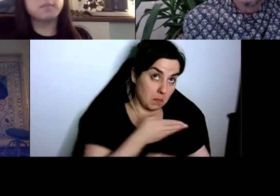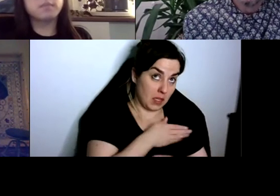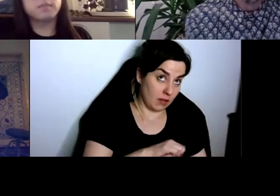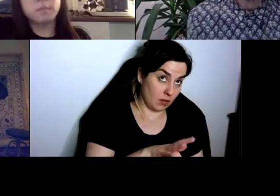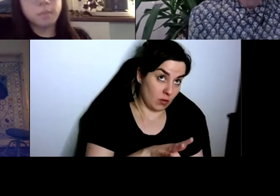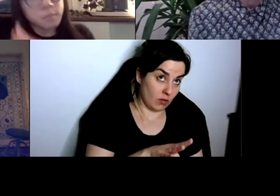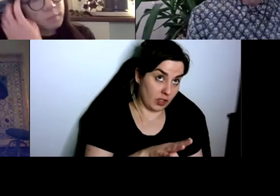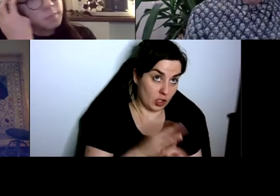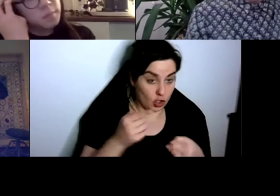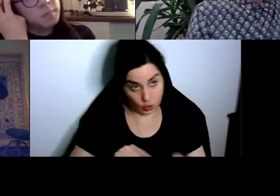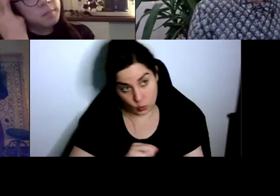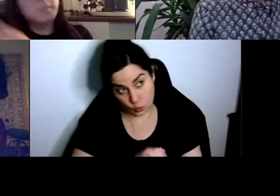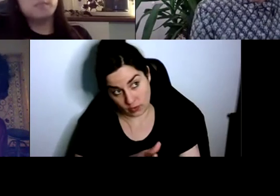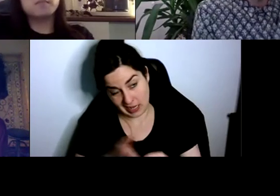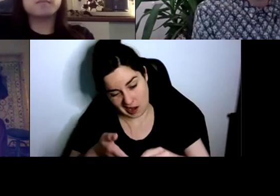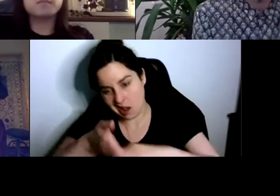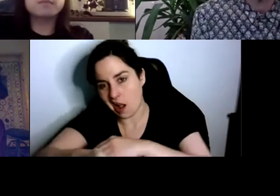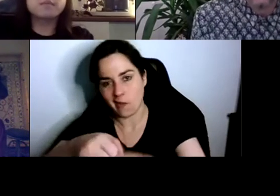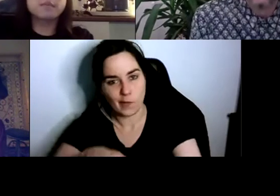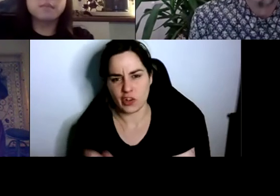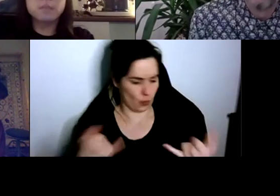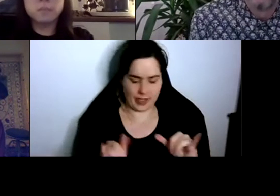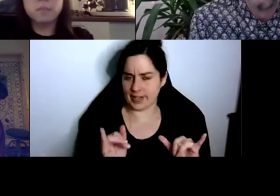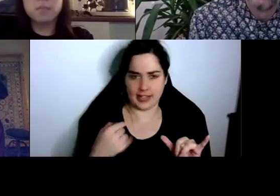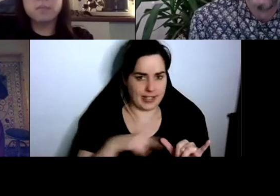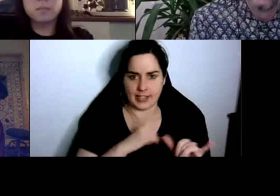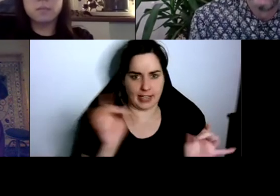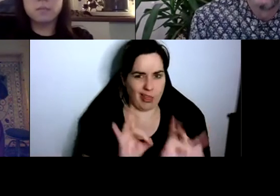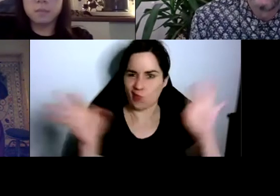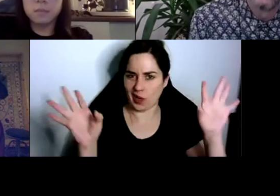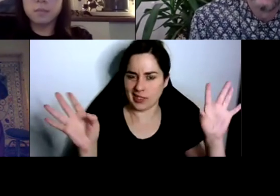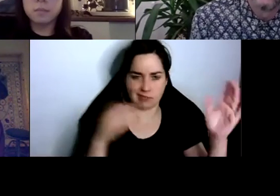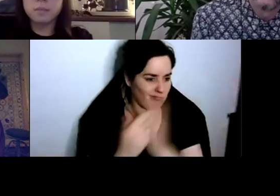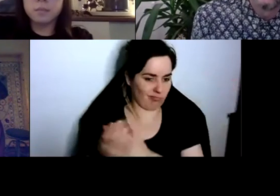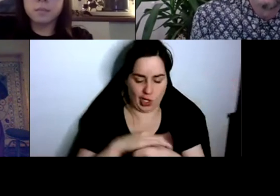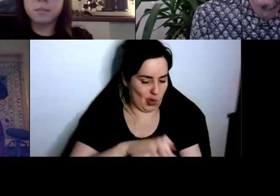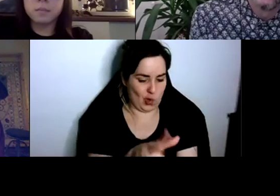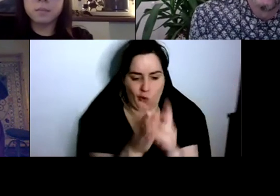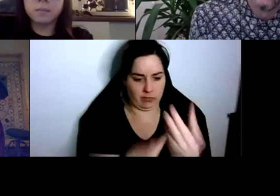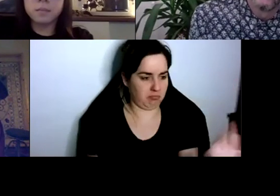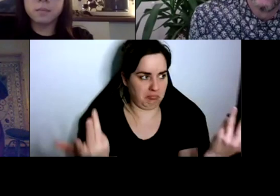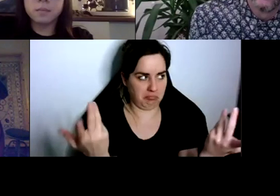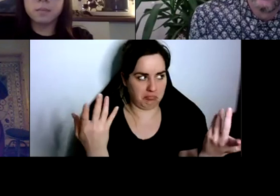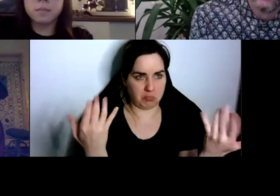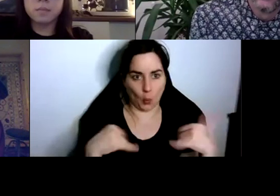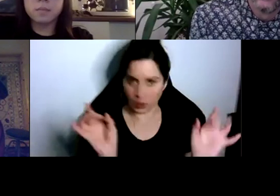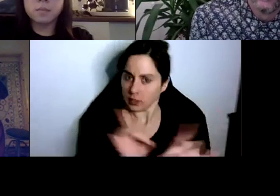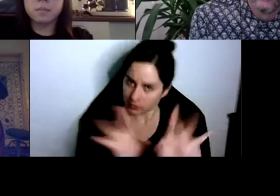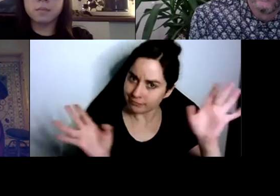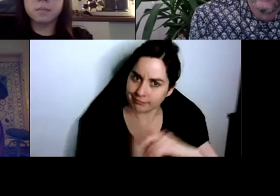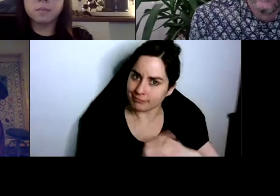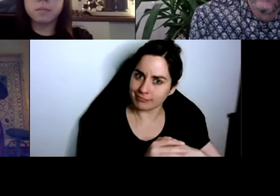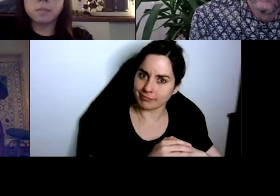be in continual crisis. Like, that's not going away. I think we've been operating, a lot of